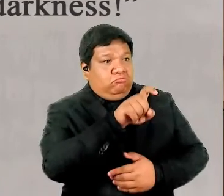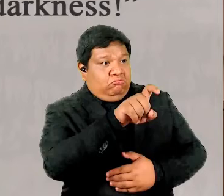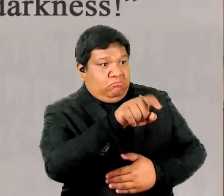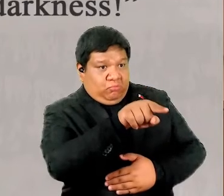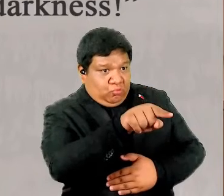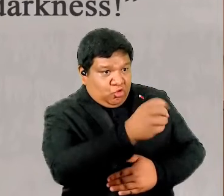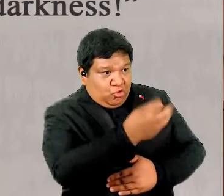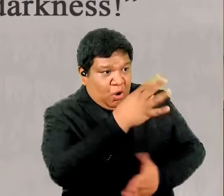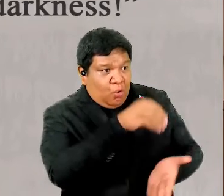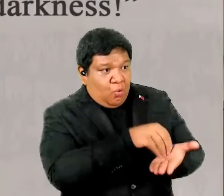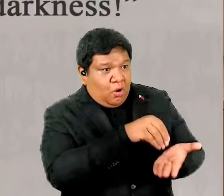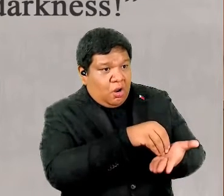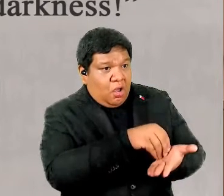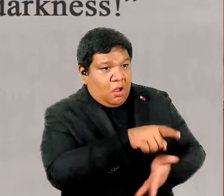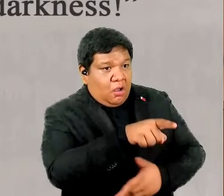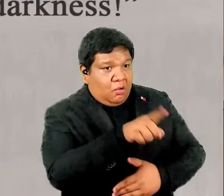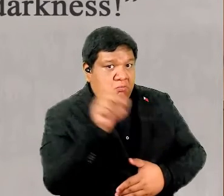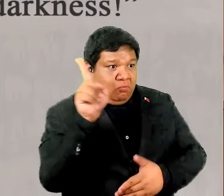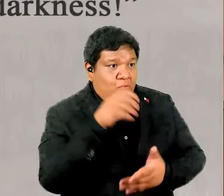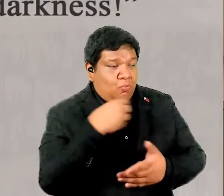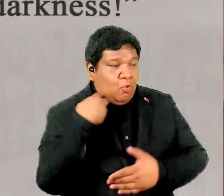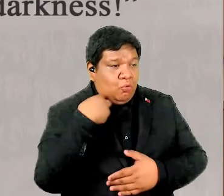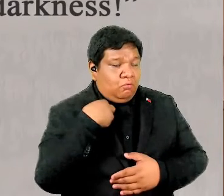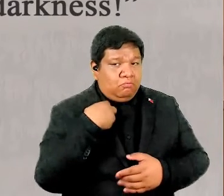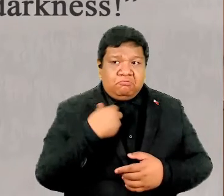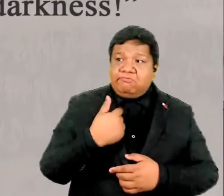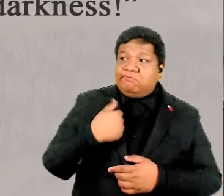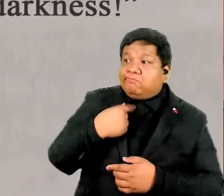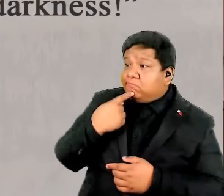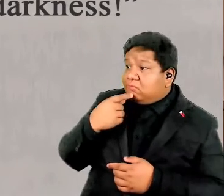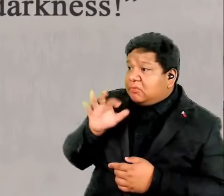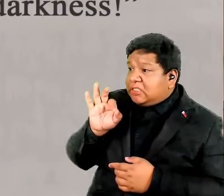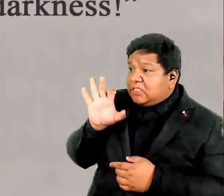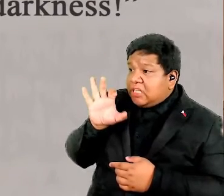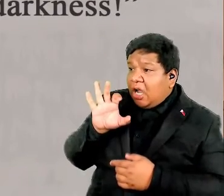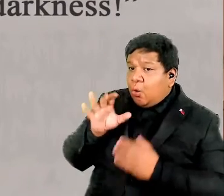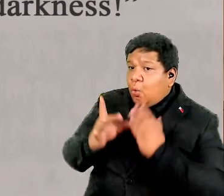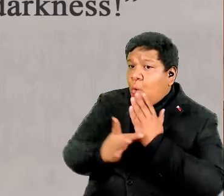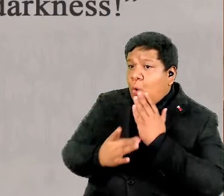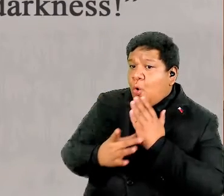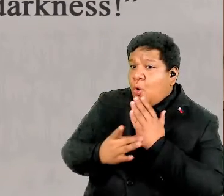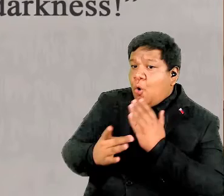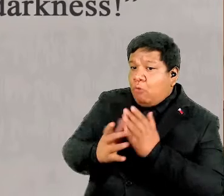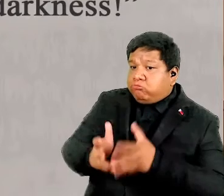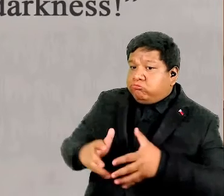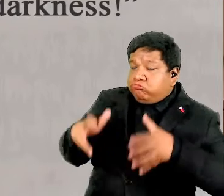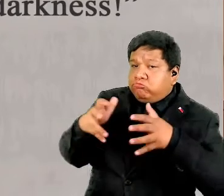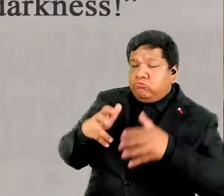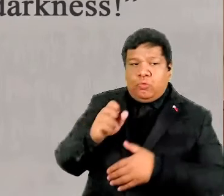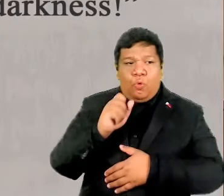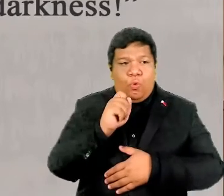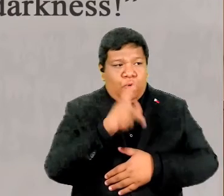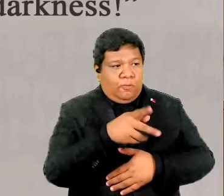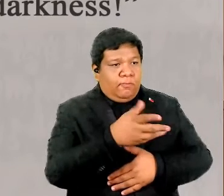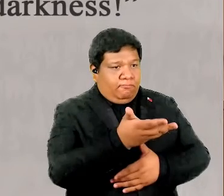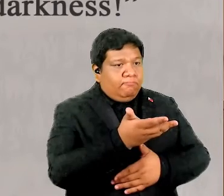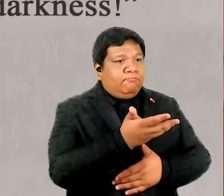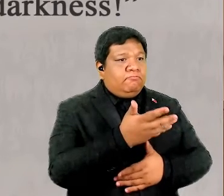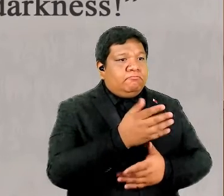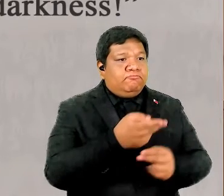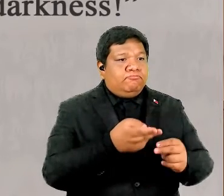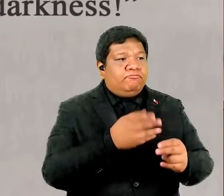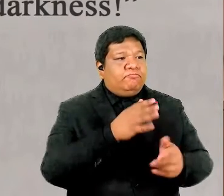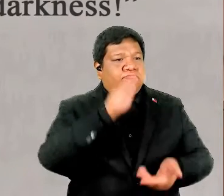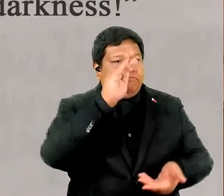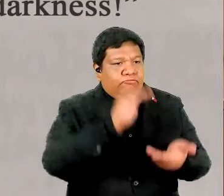tinanong, "O ikaw, magkano ang utang mo sa amo ko?" Sabi niya, 900 gallons of oil. "Okay, take your bill and make